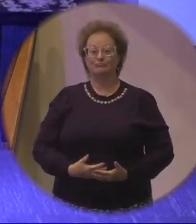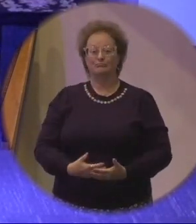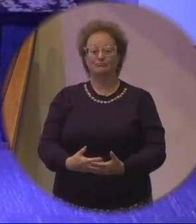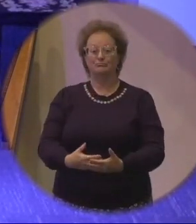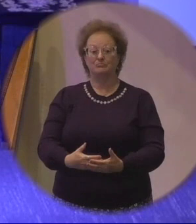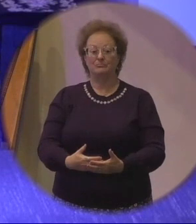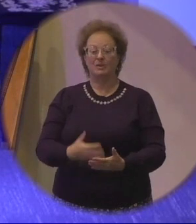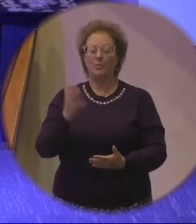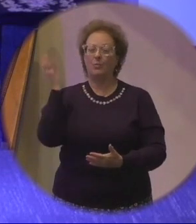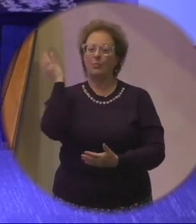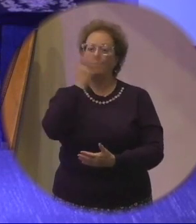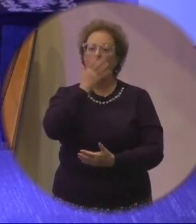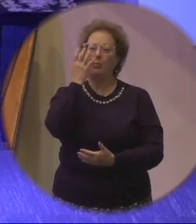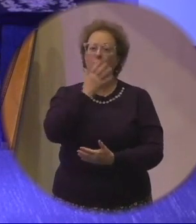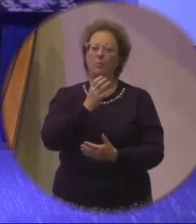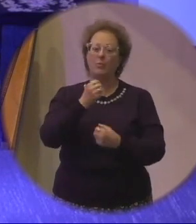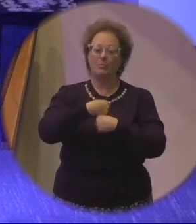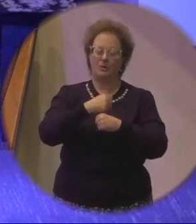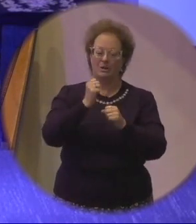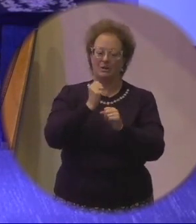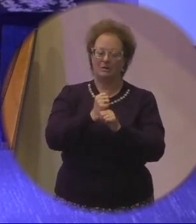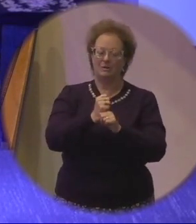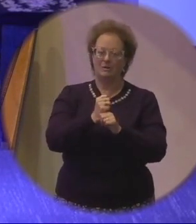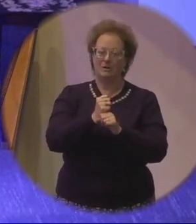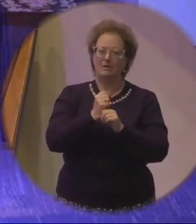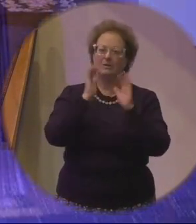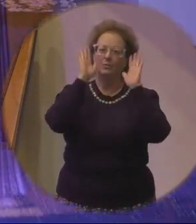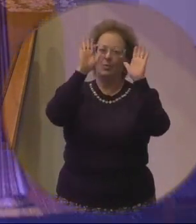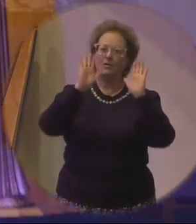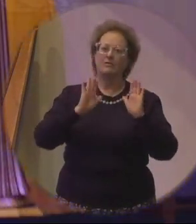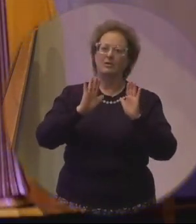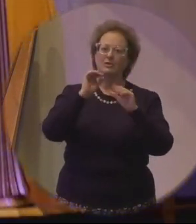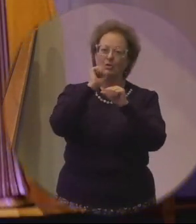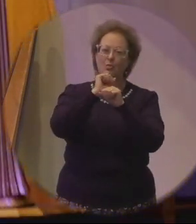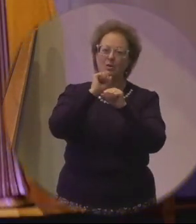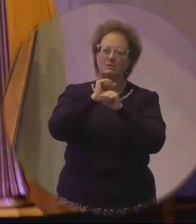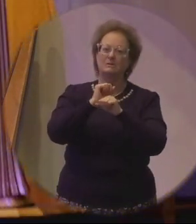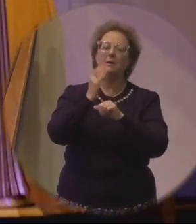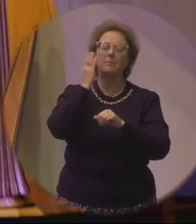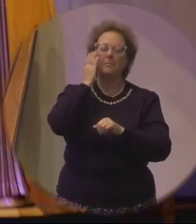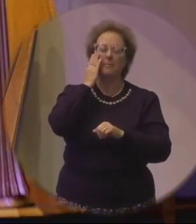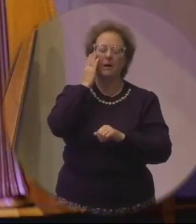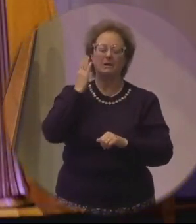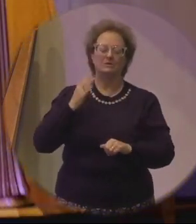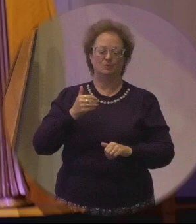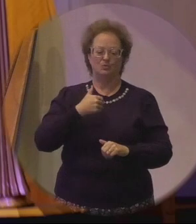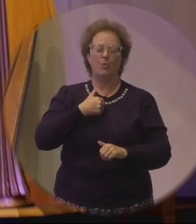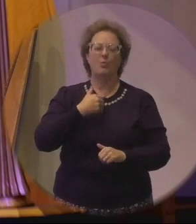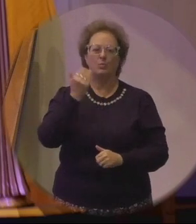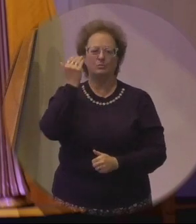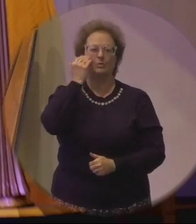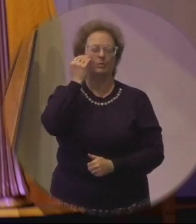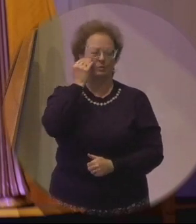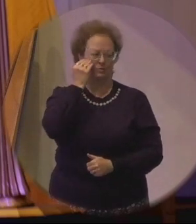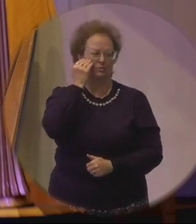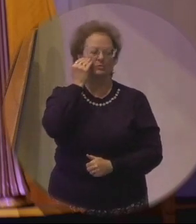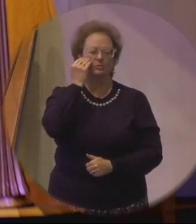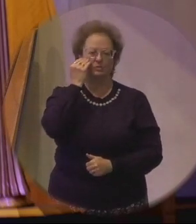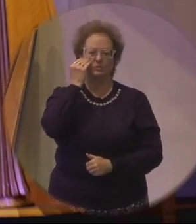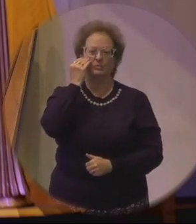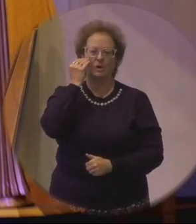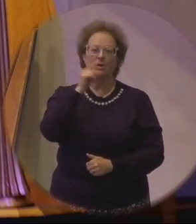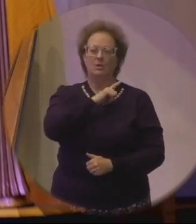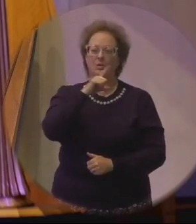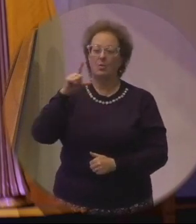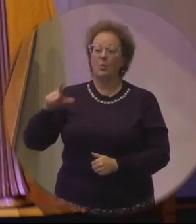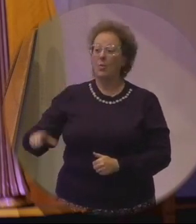fearfully and wonderfully made. Wonderful are your works. My soul knows it very well. The psalmist reminds us the